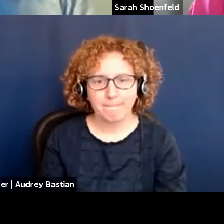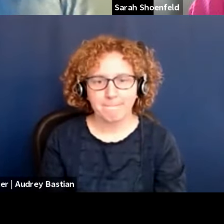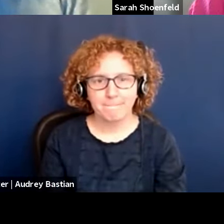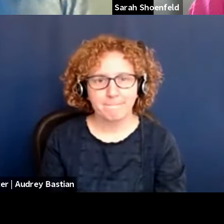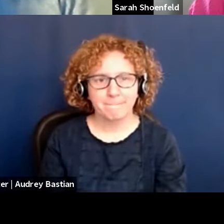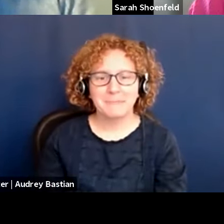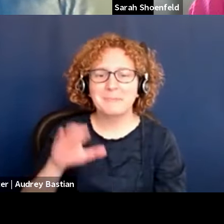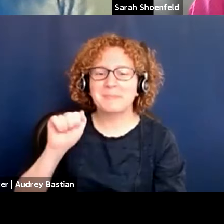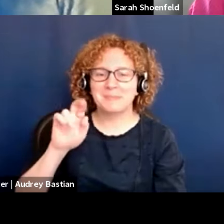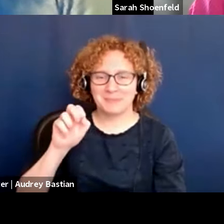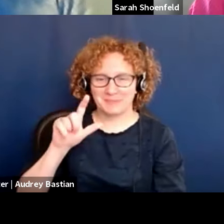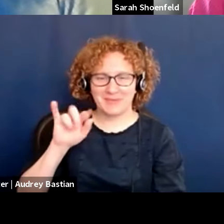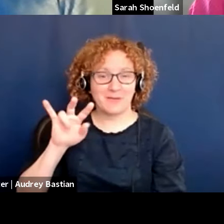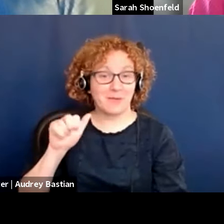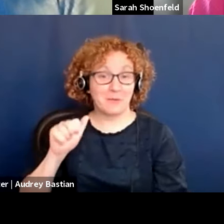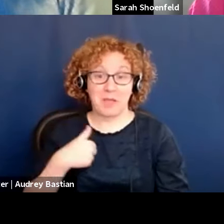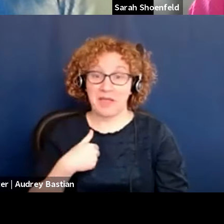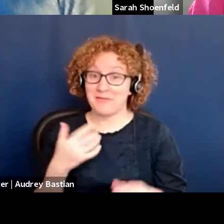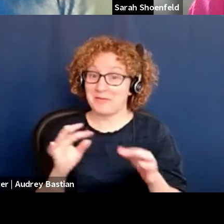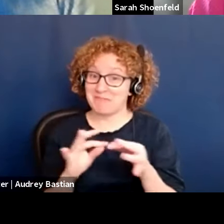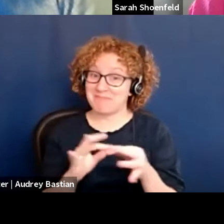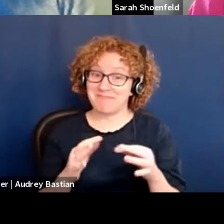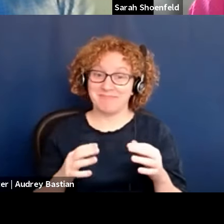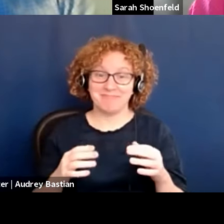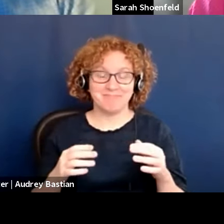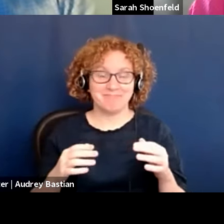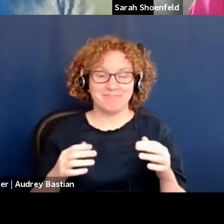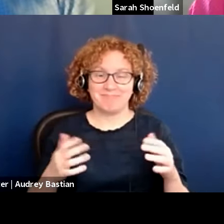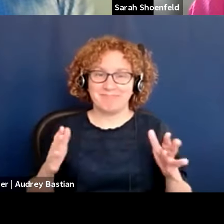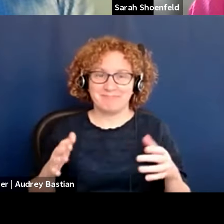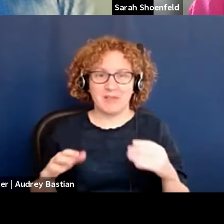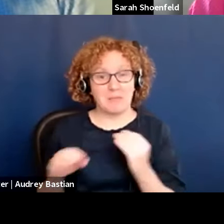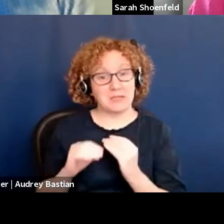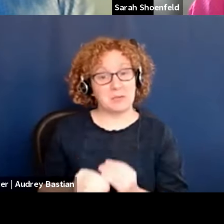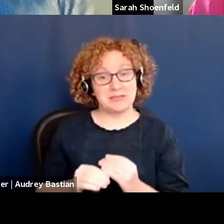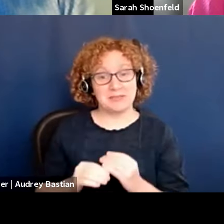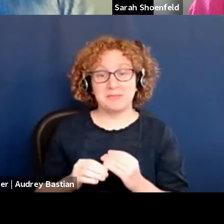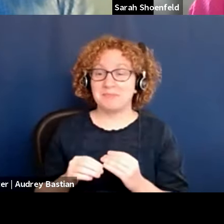I think I managed to get in all my extras with the questions. I had some extras, but you